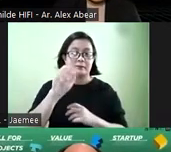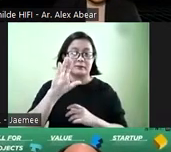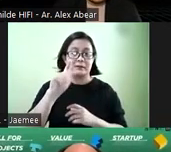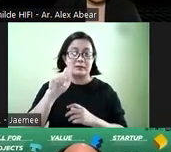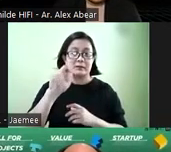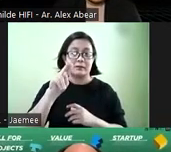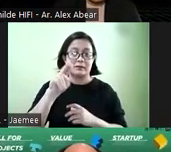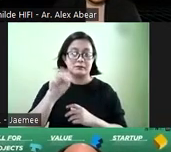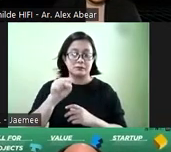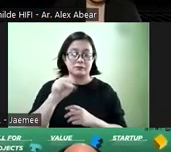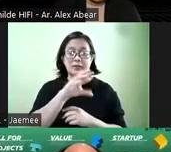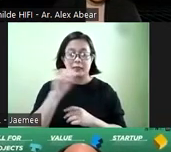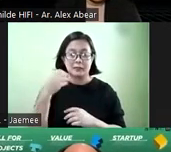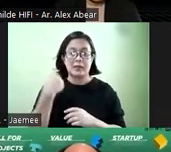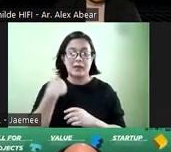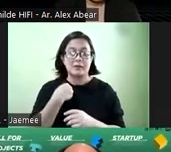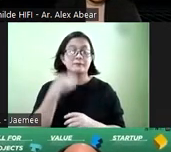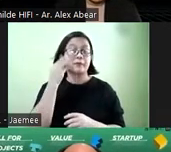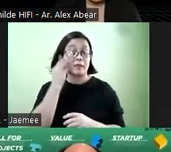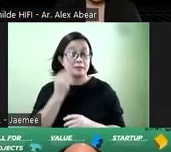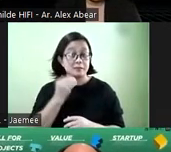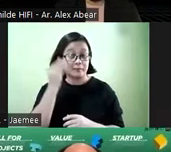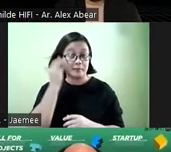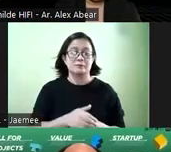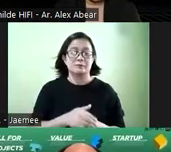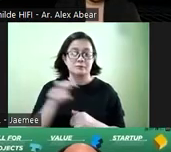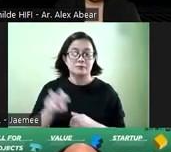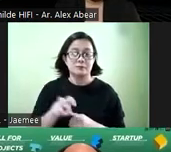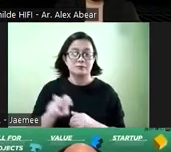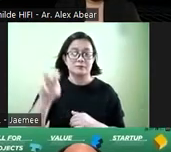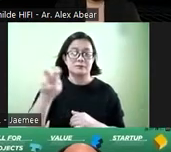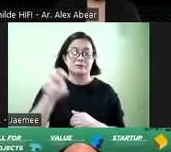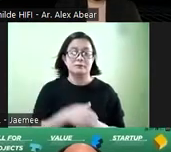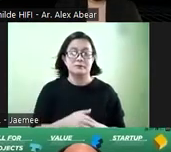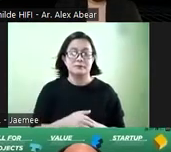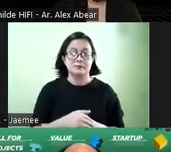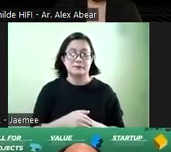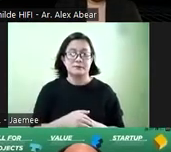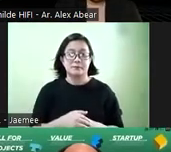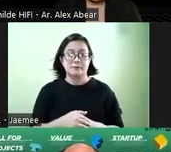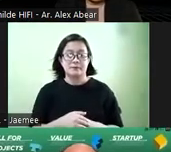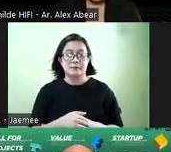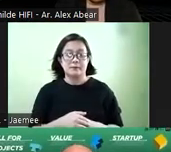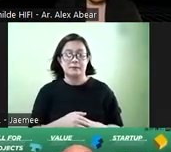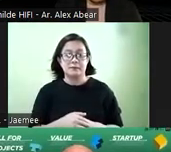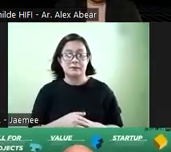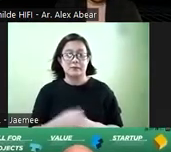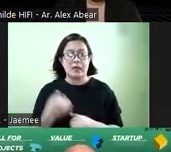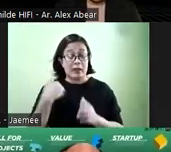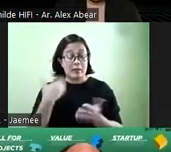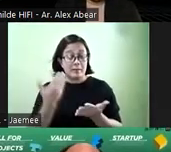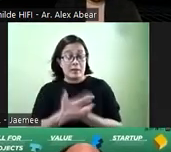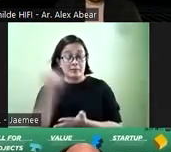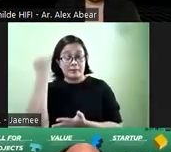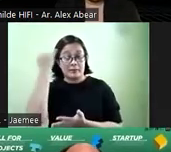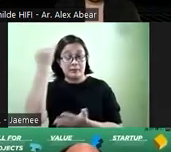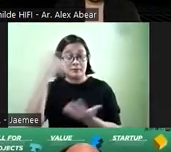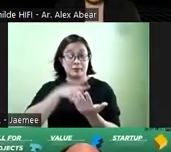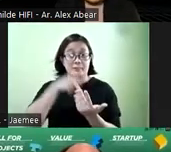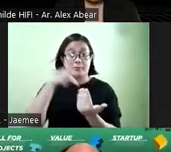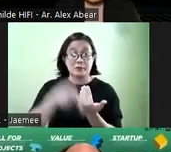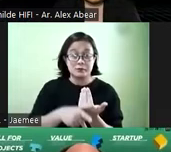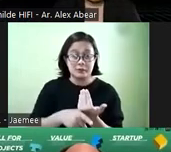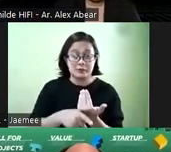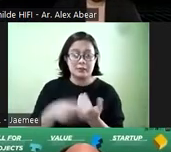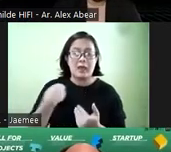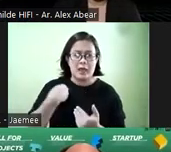gain product experience through this journey. Actually, if you have a new idea or project, HIFI